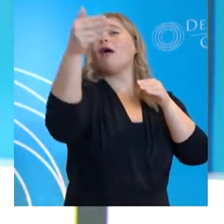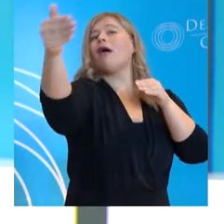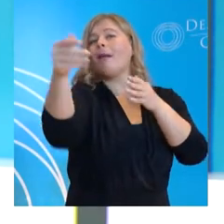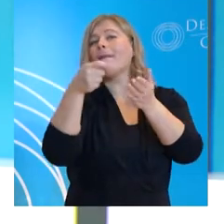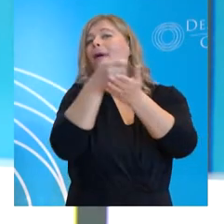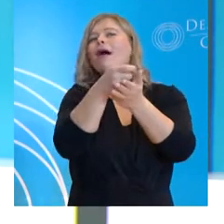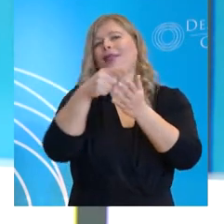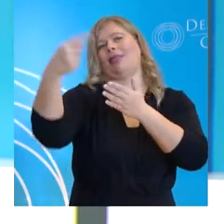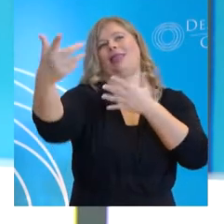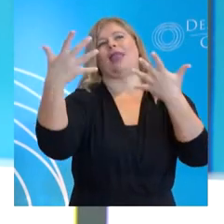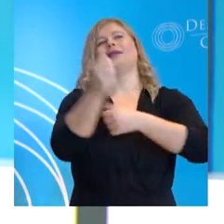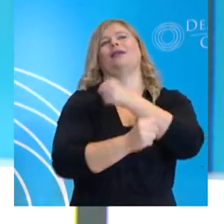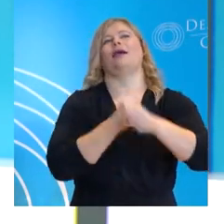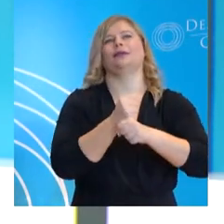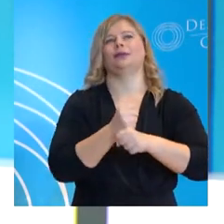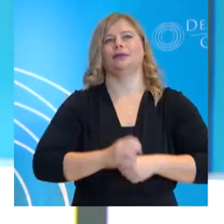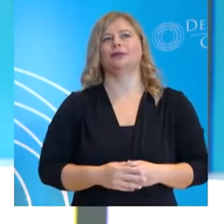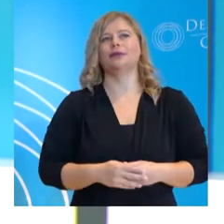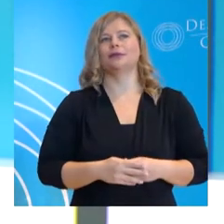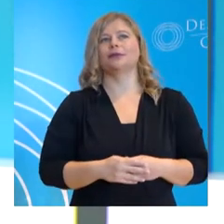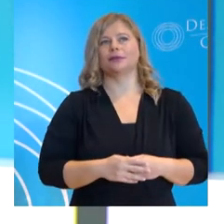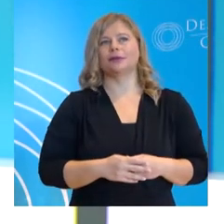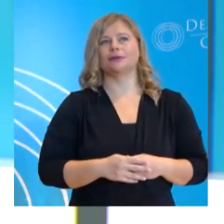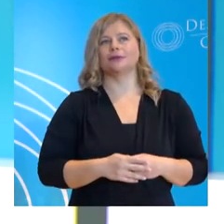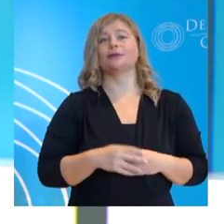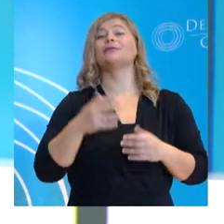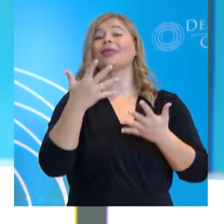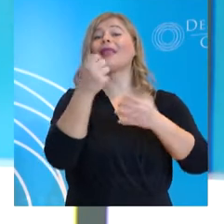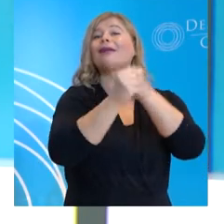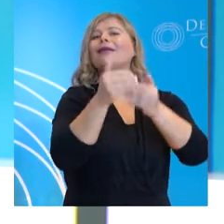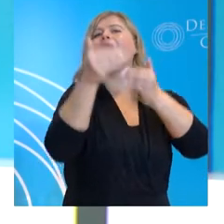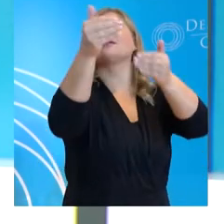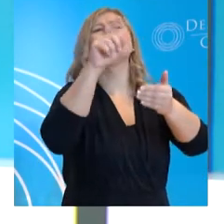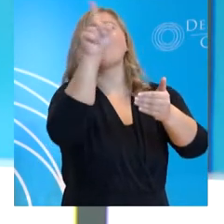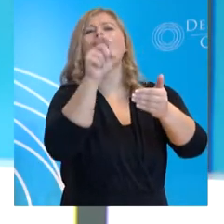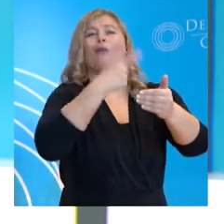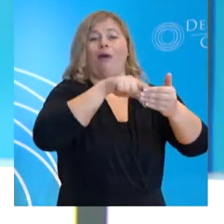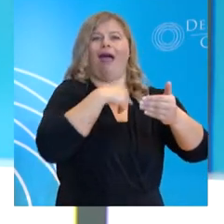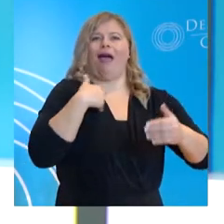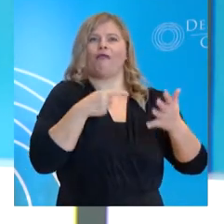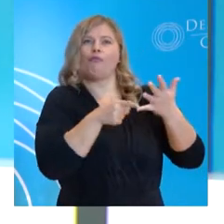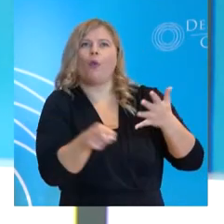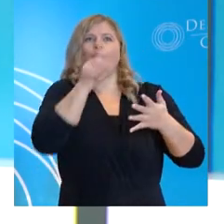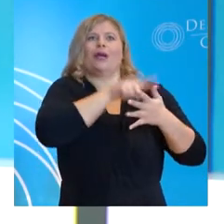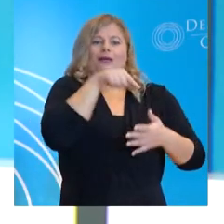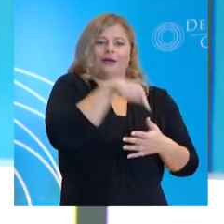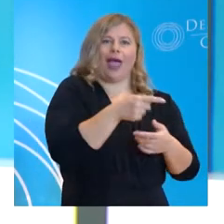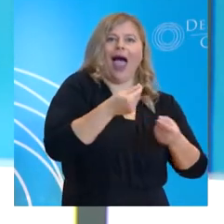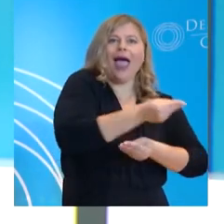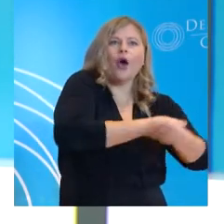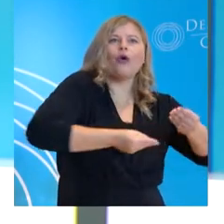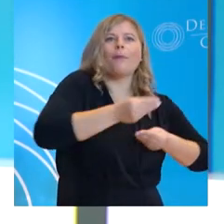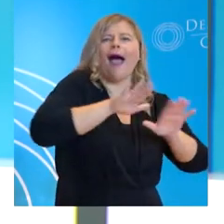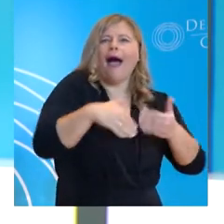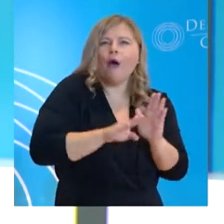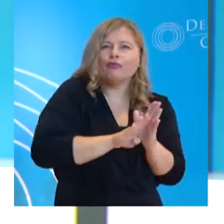right to point out that as the economy is again recovering, and as we move, if I were to borrow,